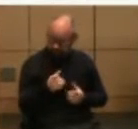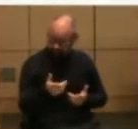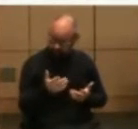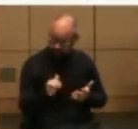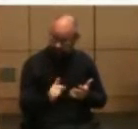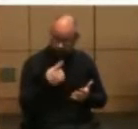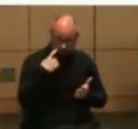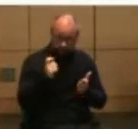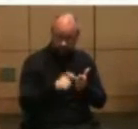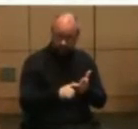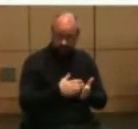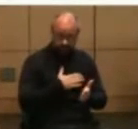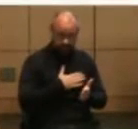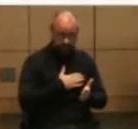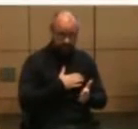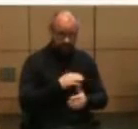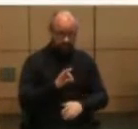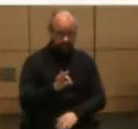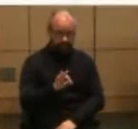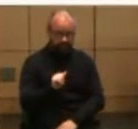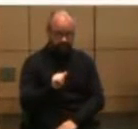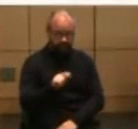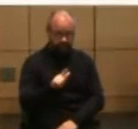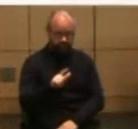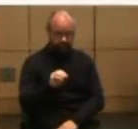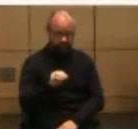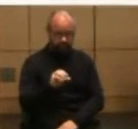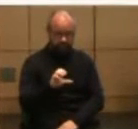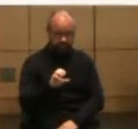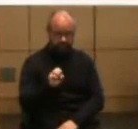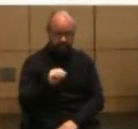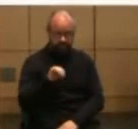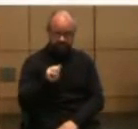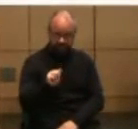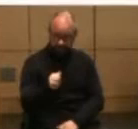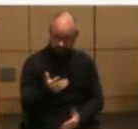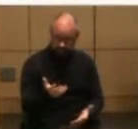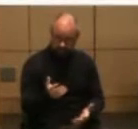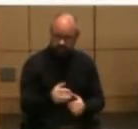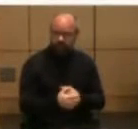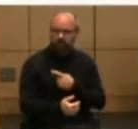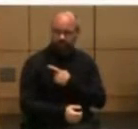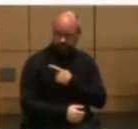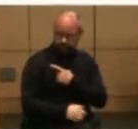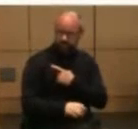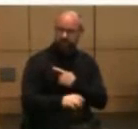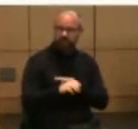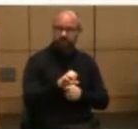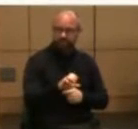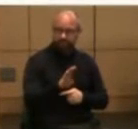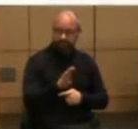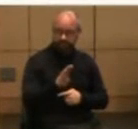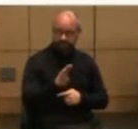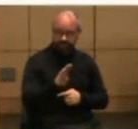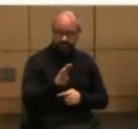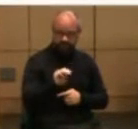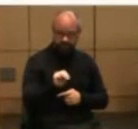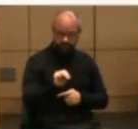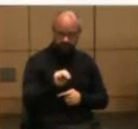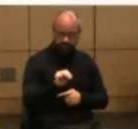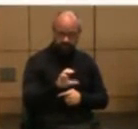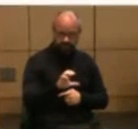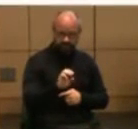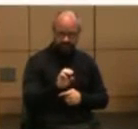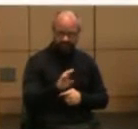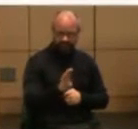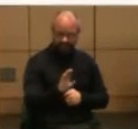that may be I mean, a CBC is very quick and easy, and it's just a little prick. But I would be surprised if he